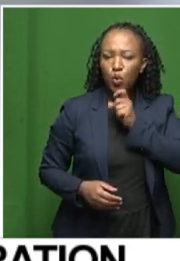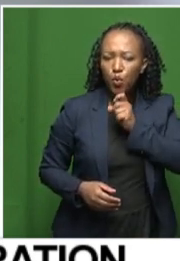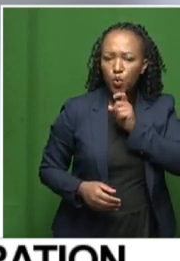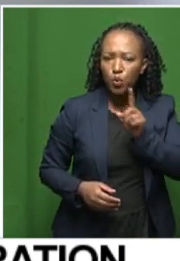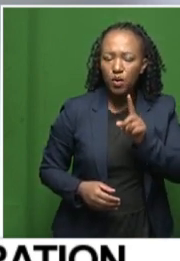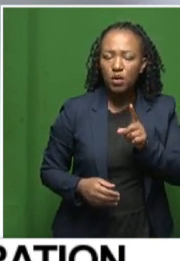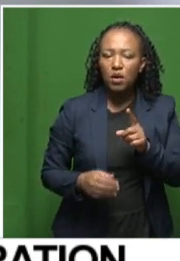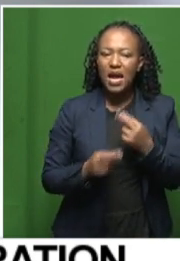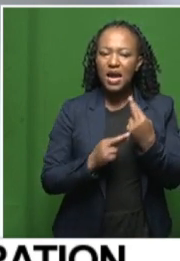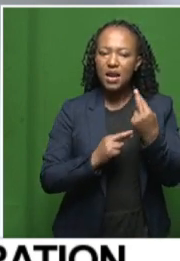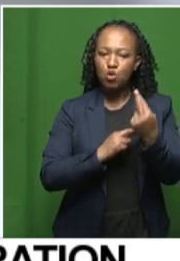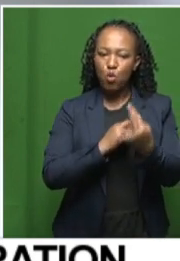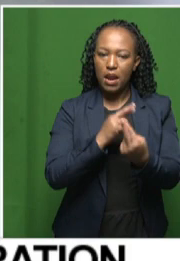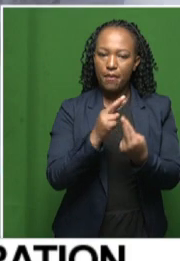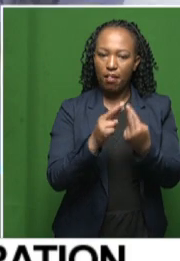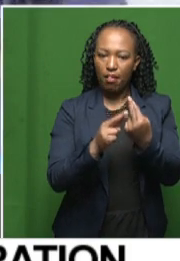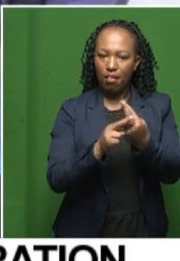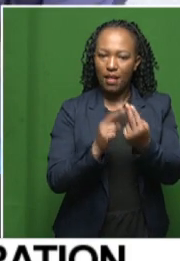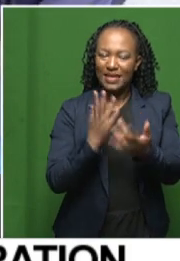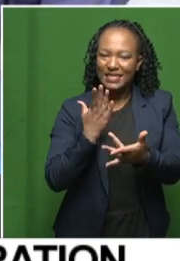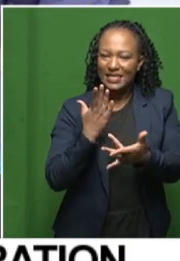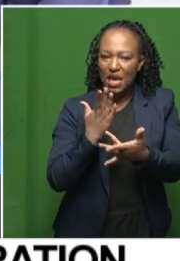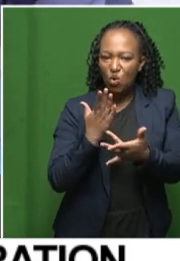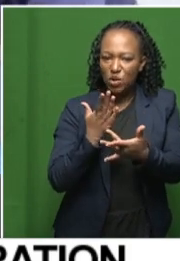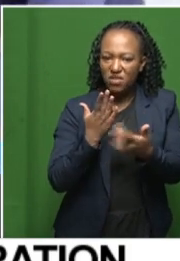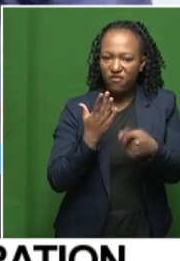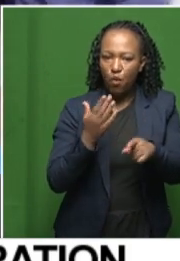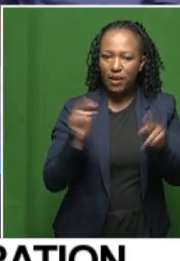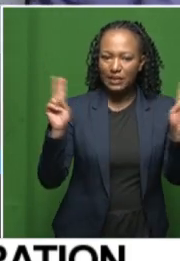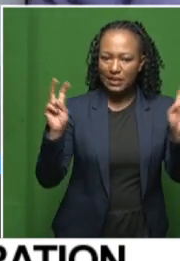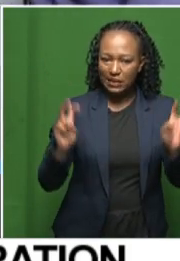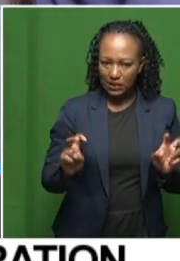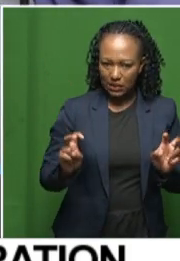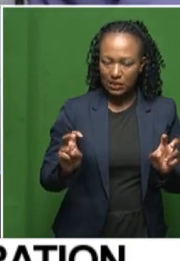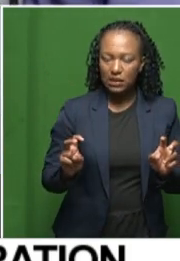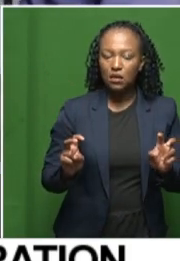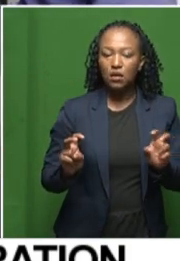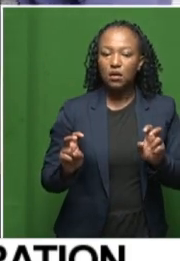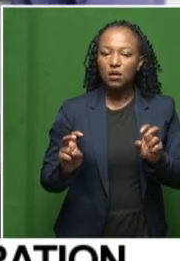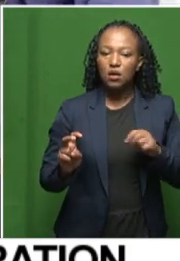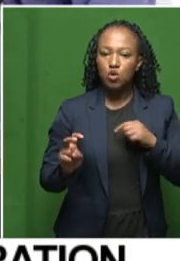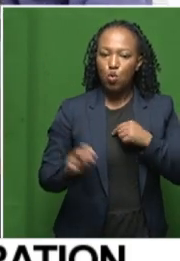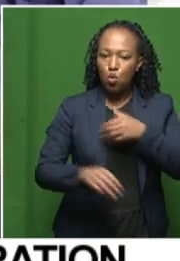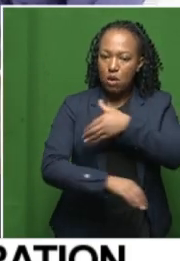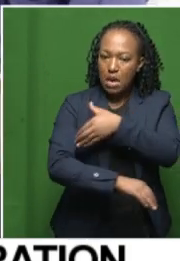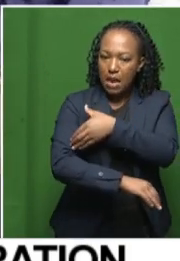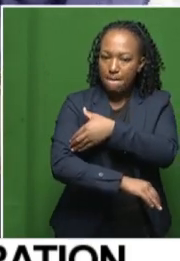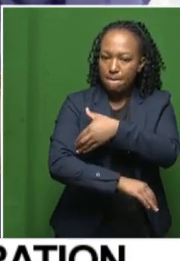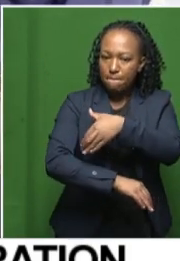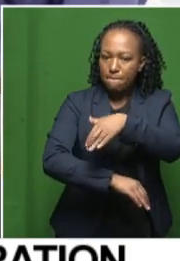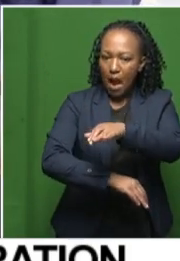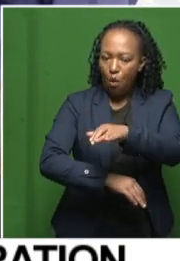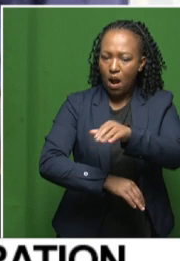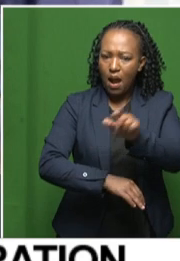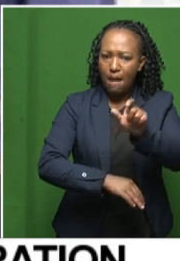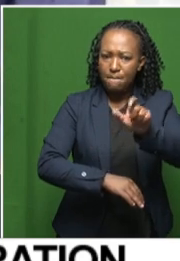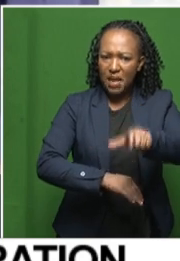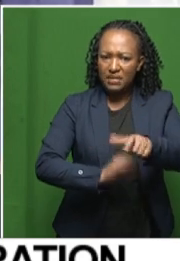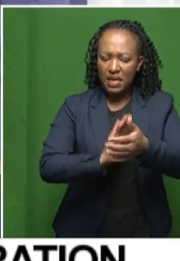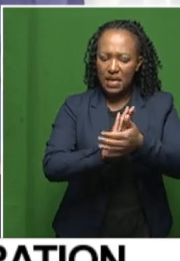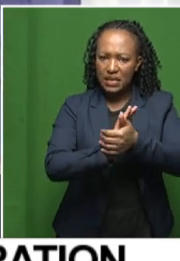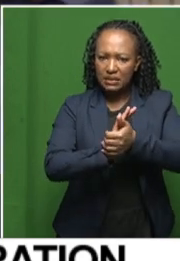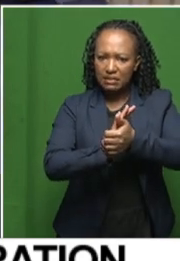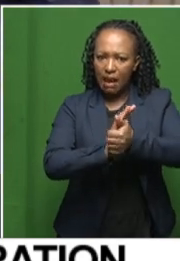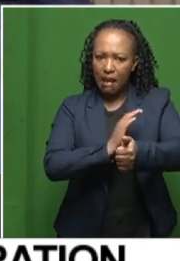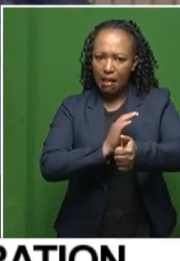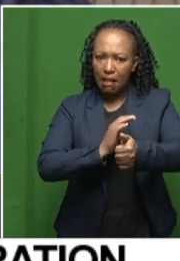utilizing renewable energy technologies. Now, once you empower and diversify someone's capacity and skills,